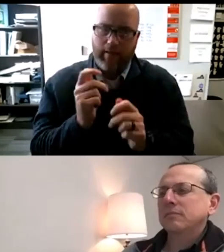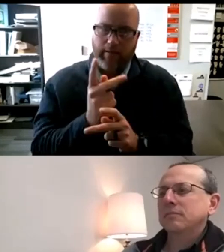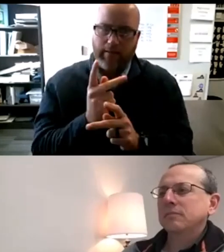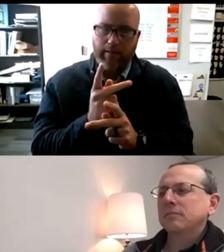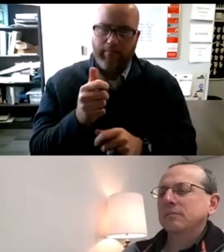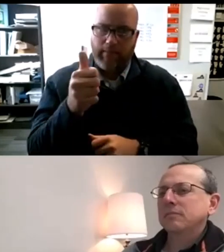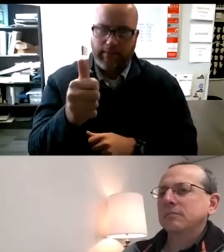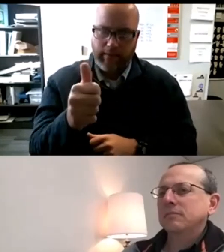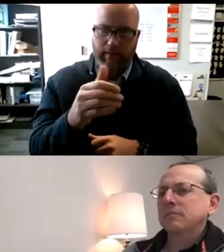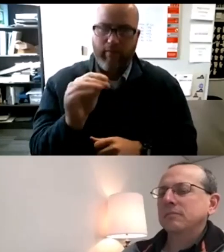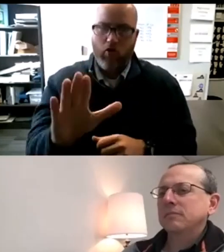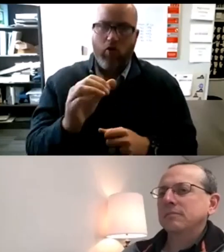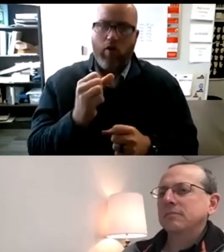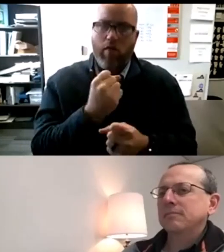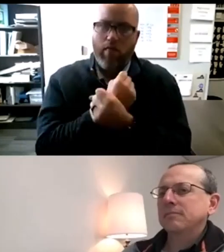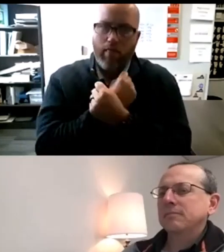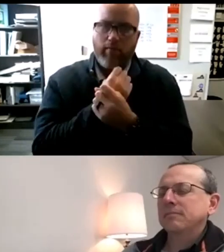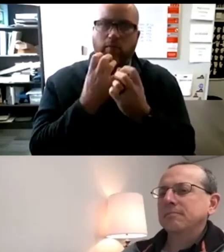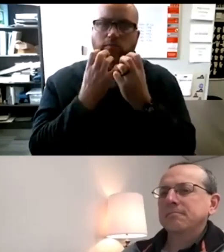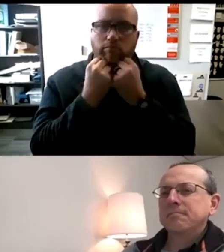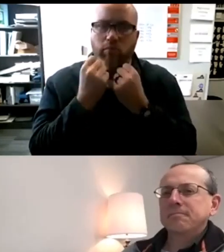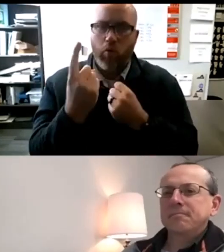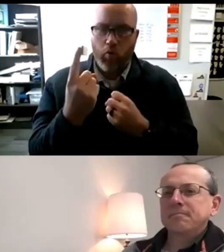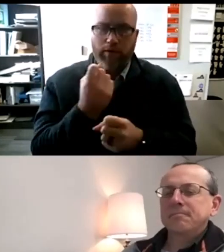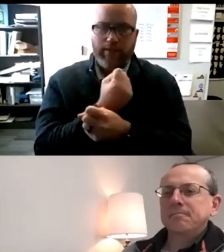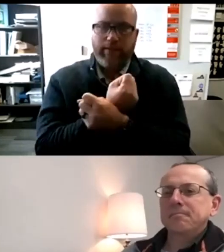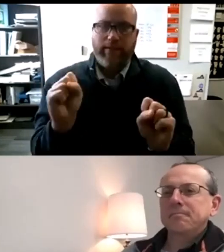ones safe. Thank you.